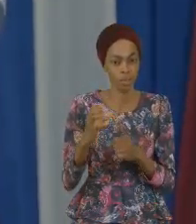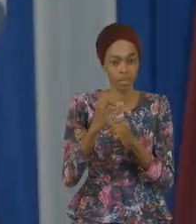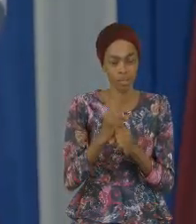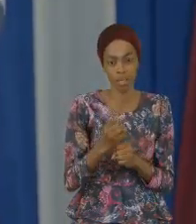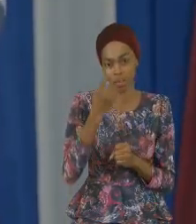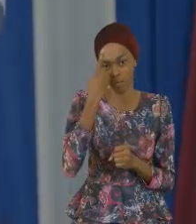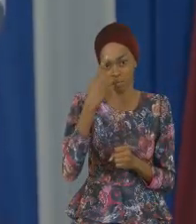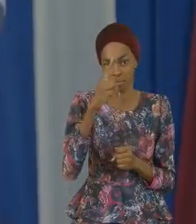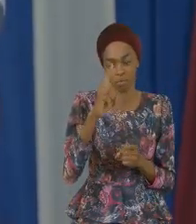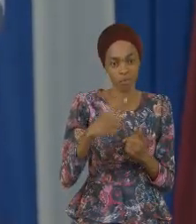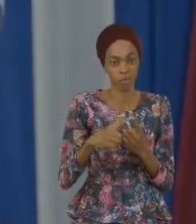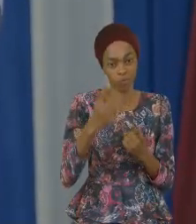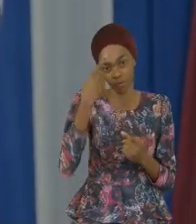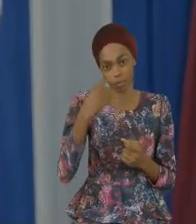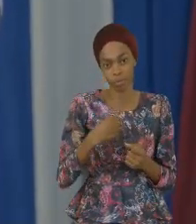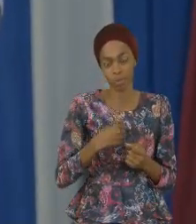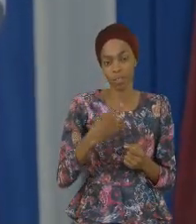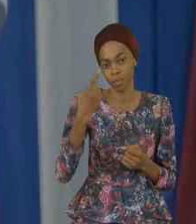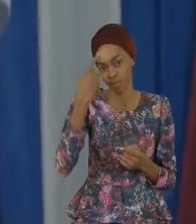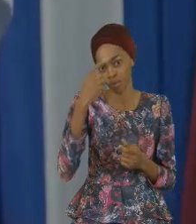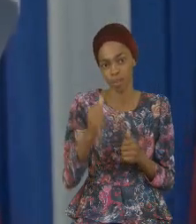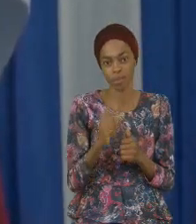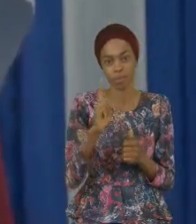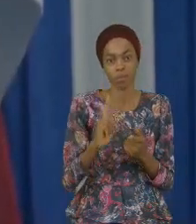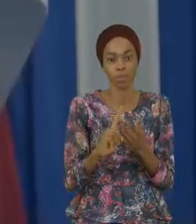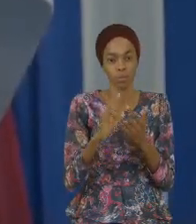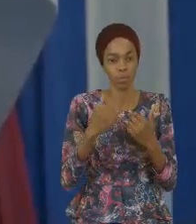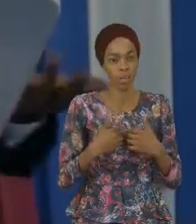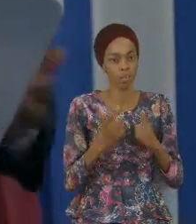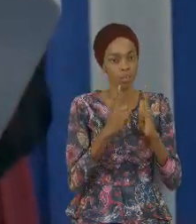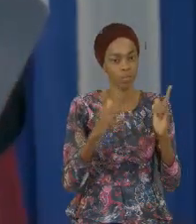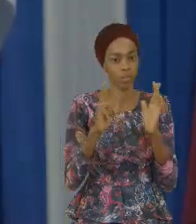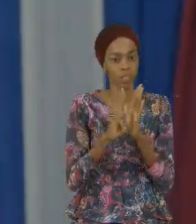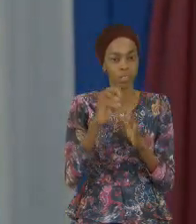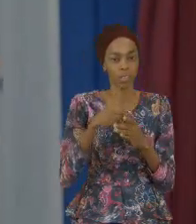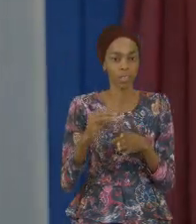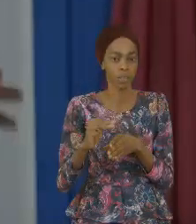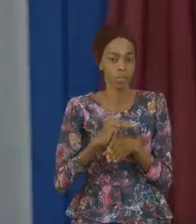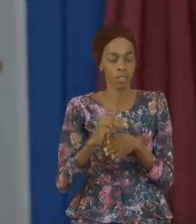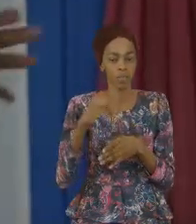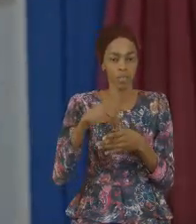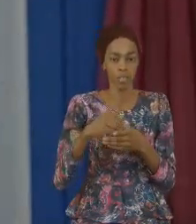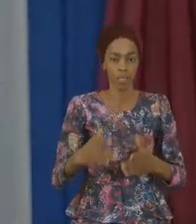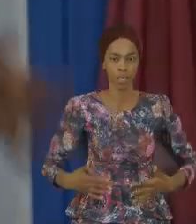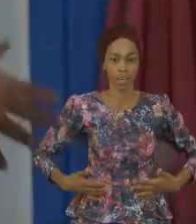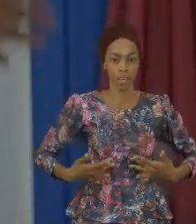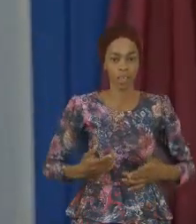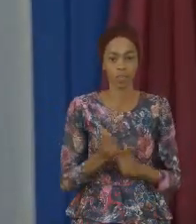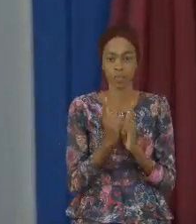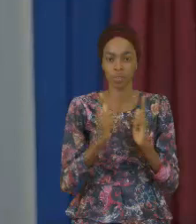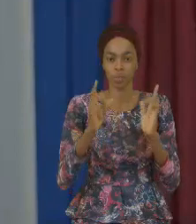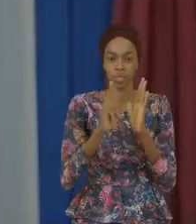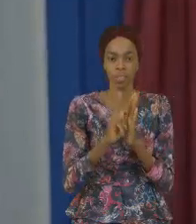you, for me, for everyone to have excellence in ministry, excellence in life, excellence in